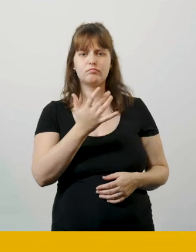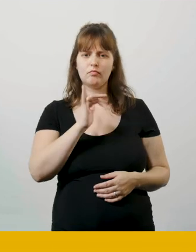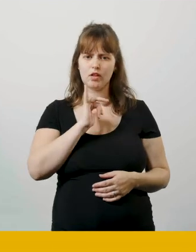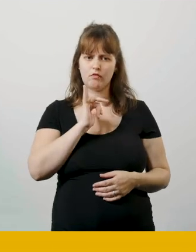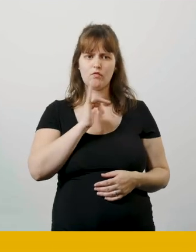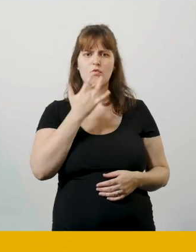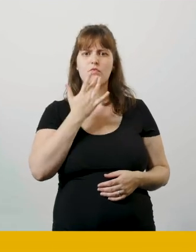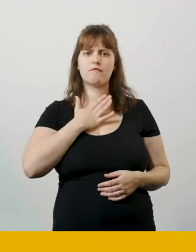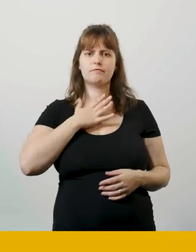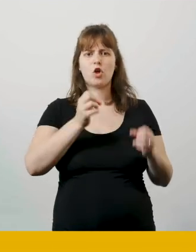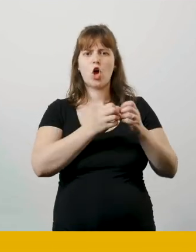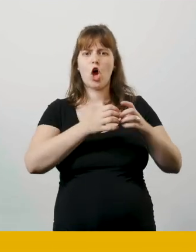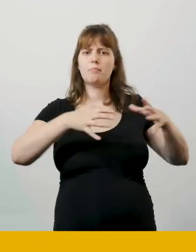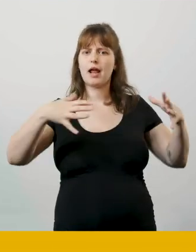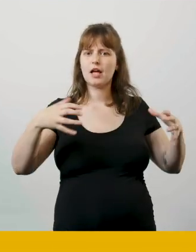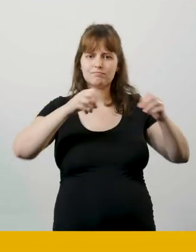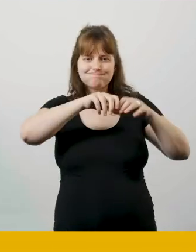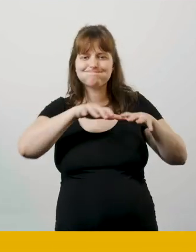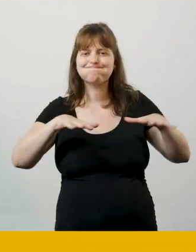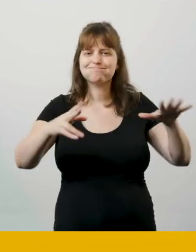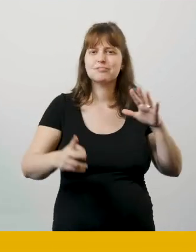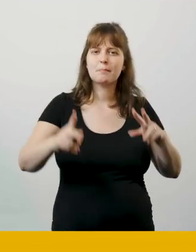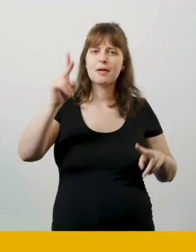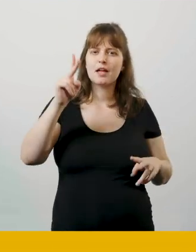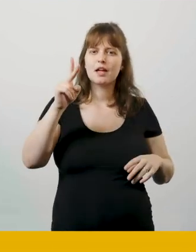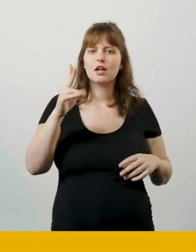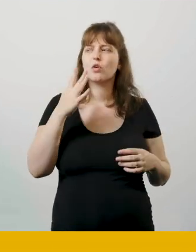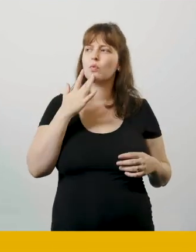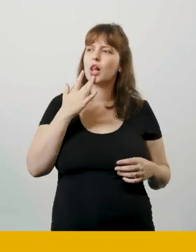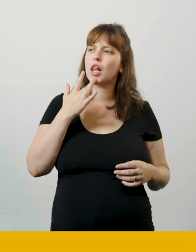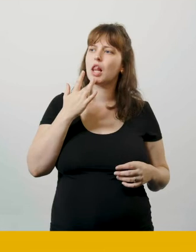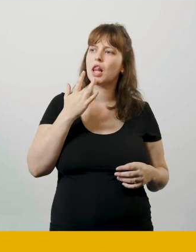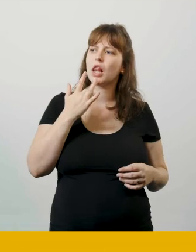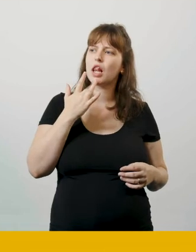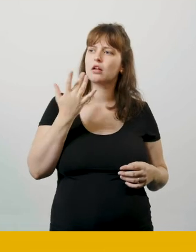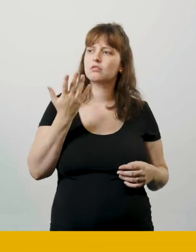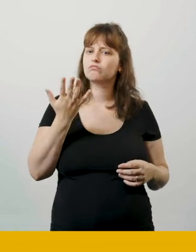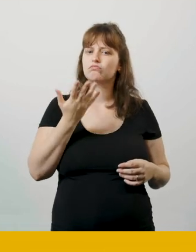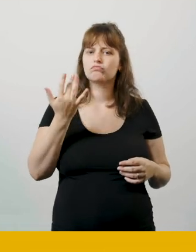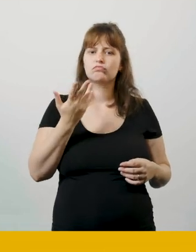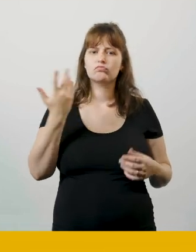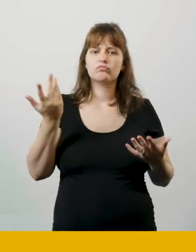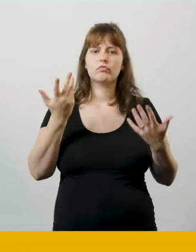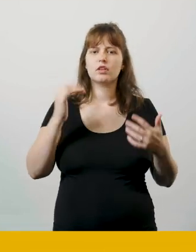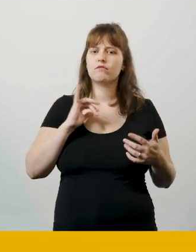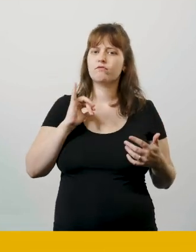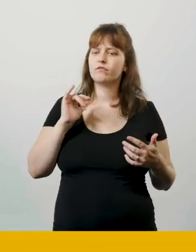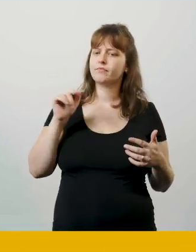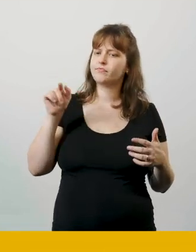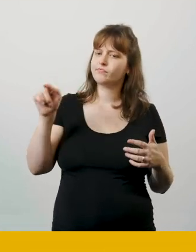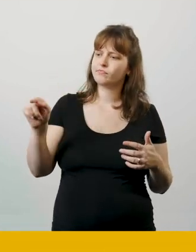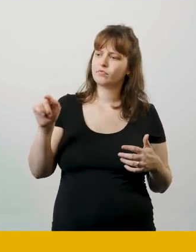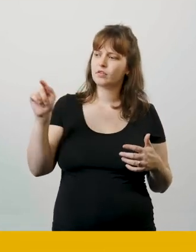market. We would like to meet the aspirations of